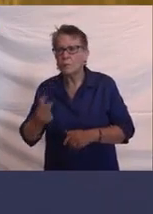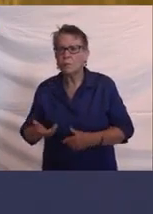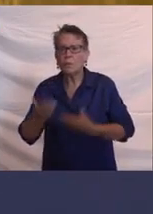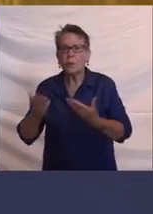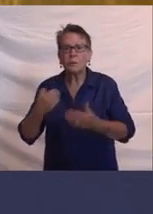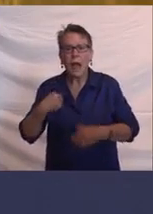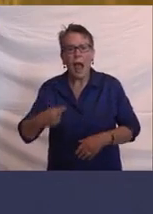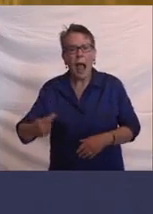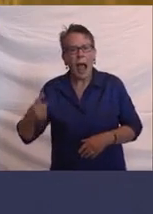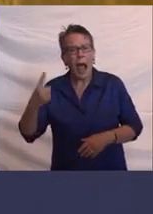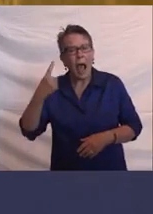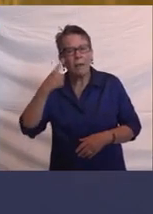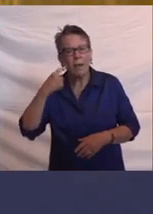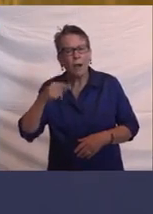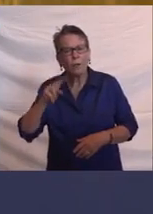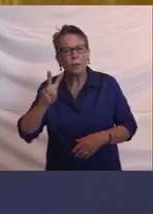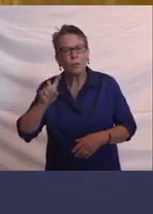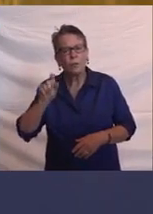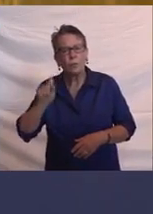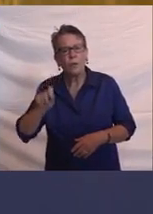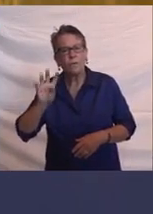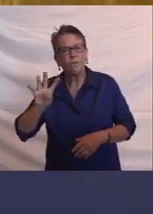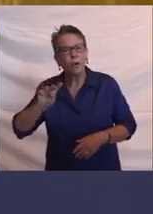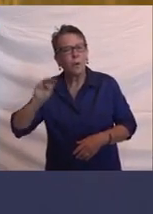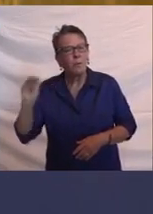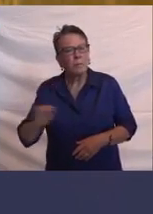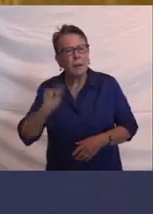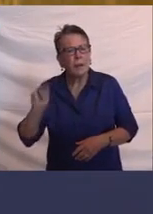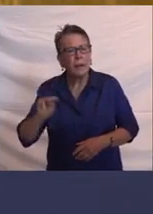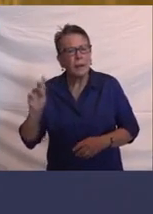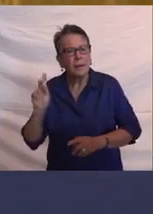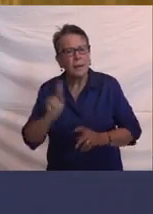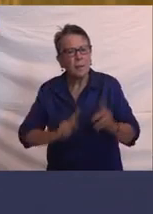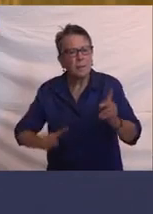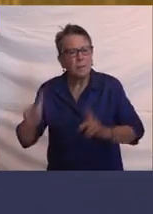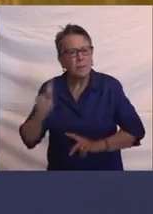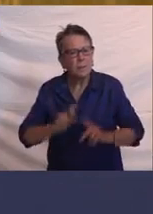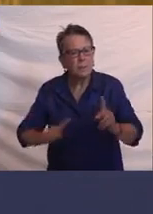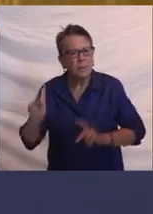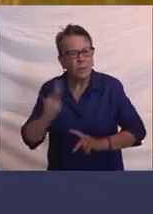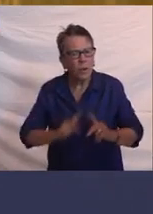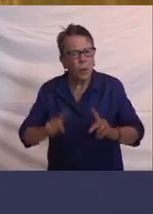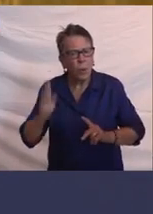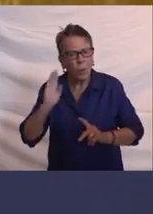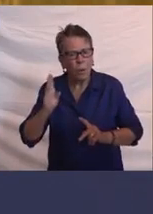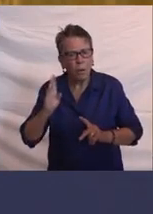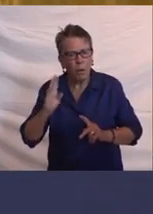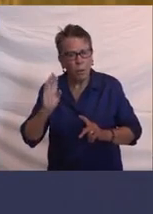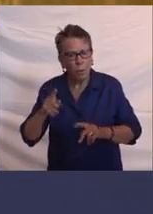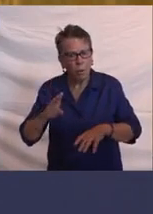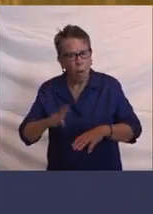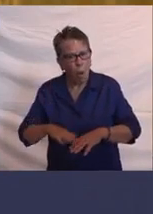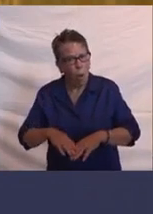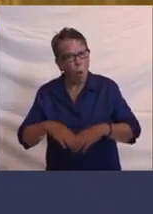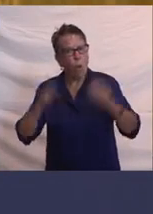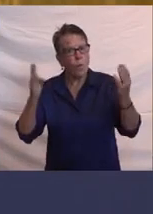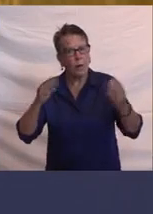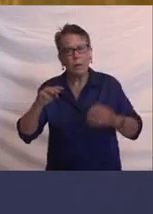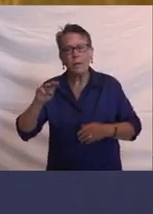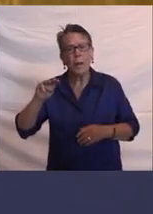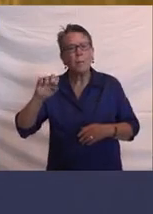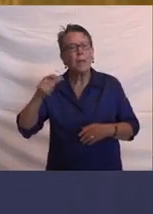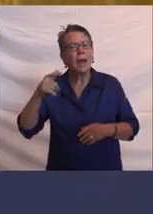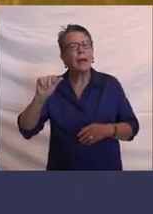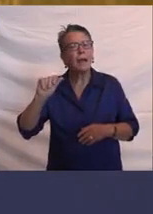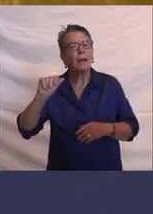2.4 million New Jerseyans? Do any of the mega sites need to be reopened? Once the guidance comes out, what's the soonest anyone in the